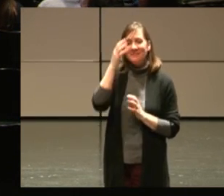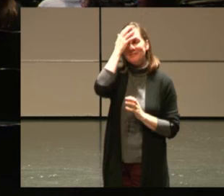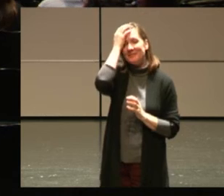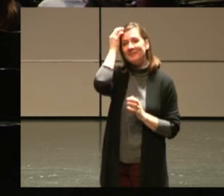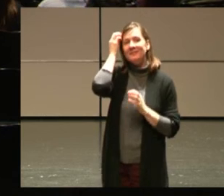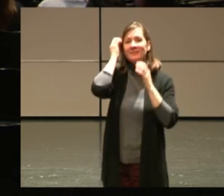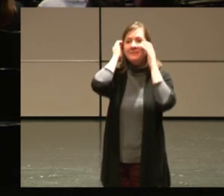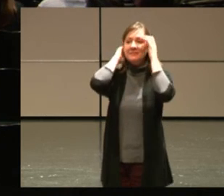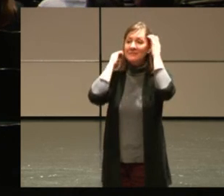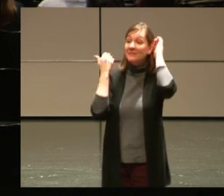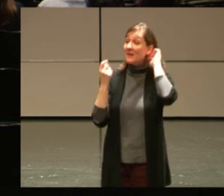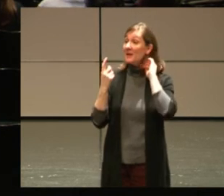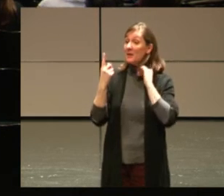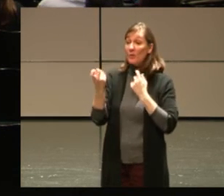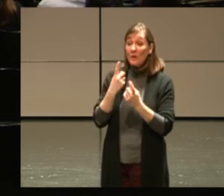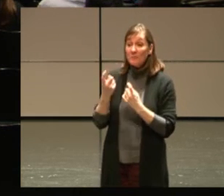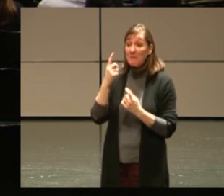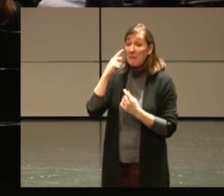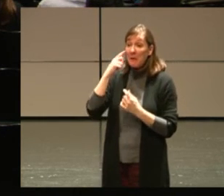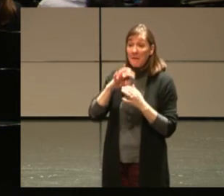Any questions, thoughts, comments?